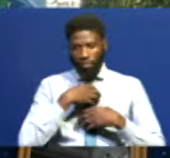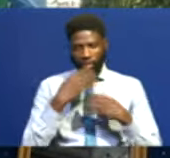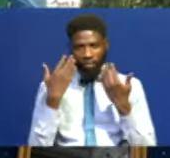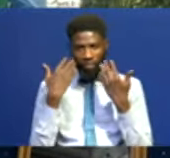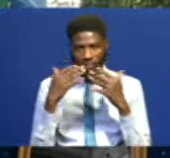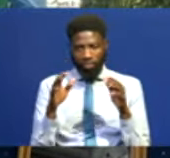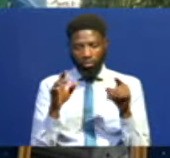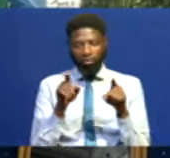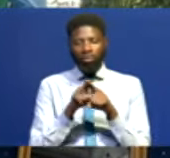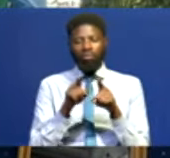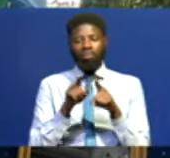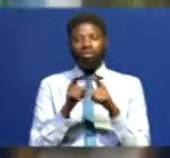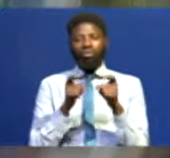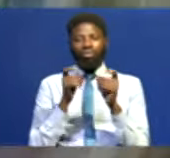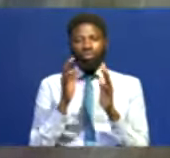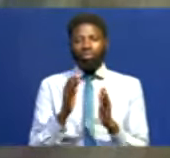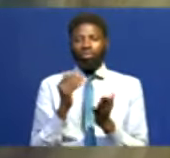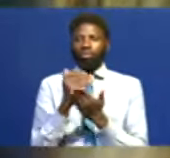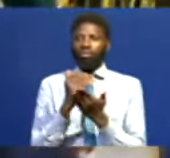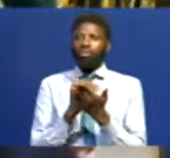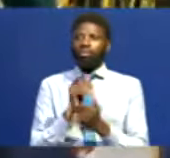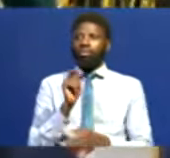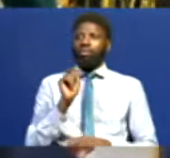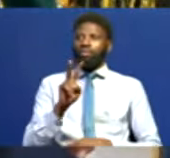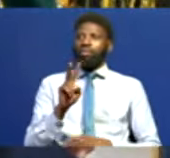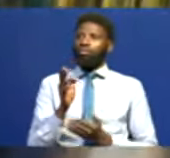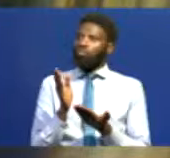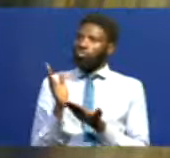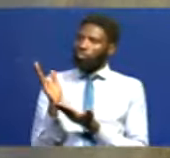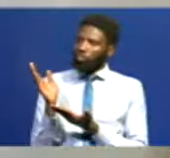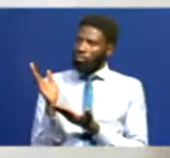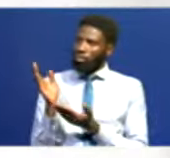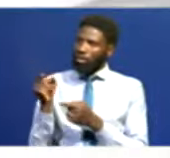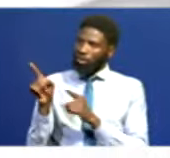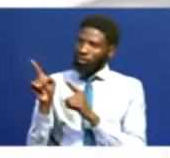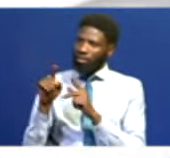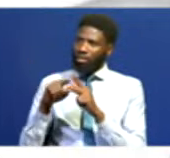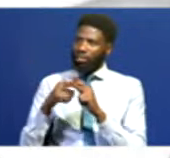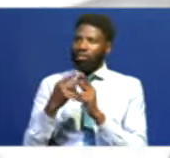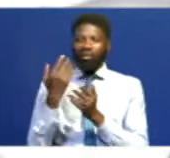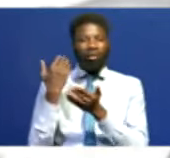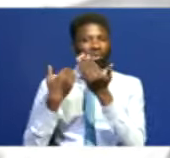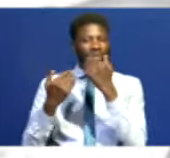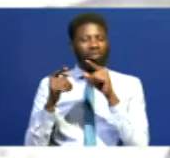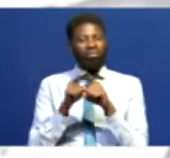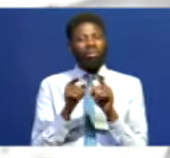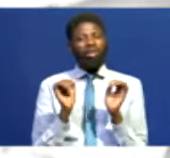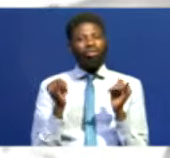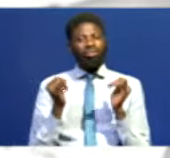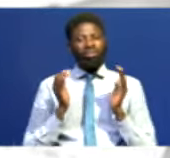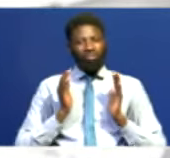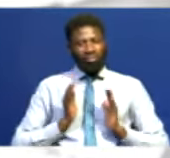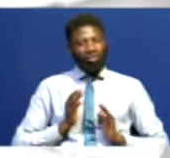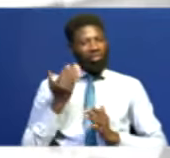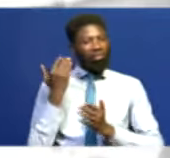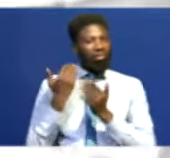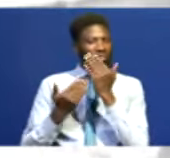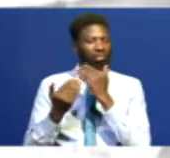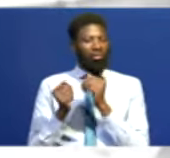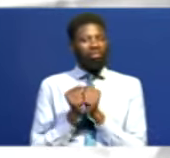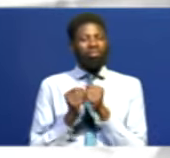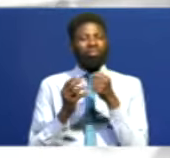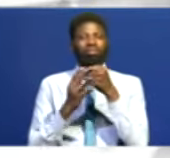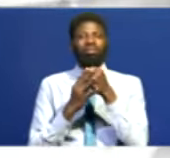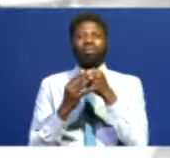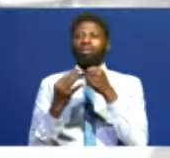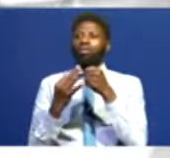controller programming TV. Simani graced the TV screen starting off as a news anchor in 1985. A